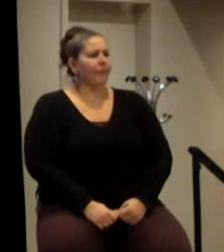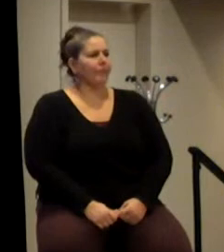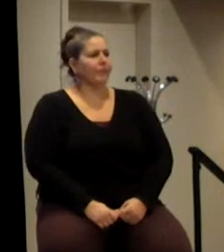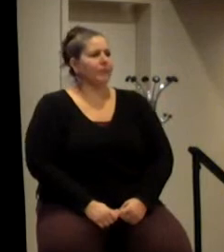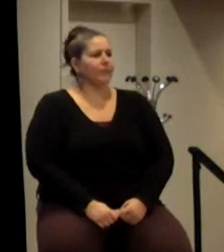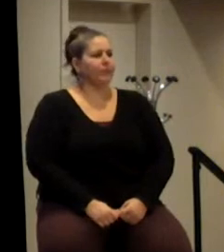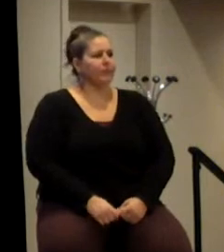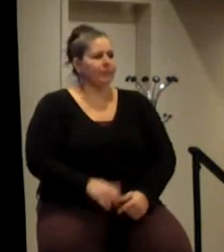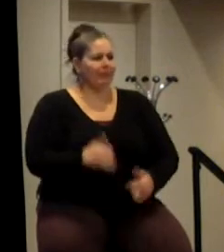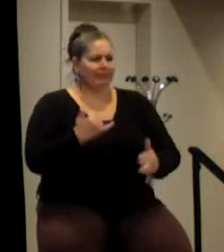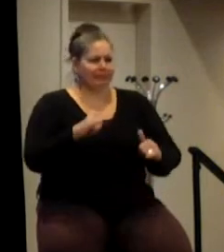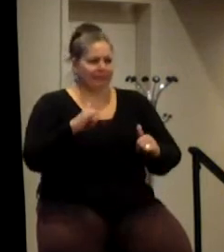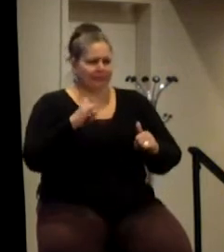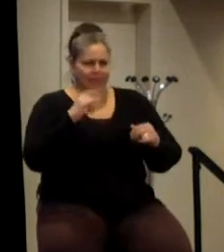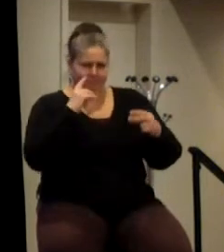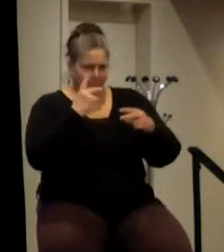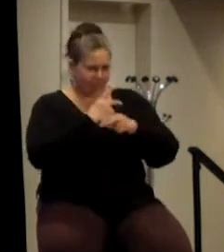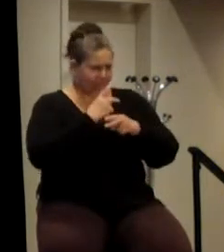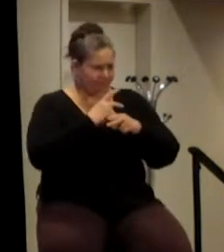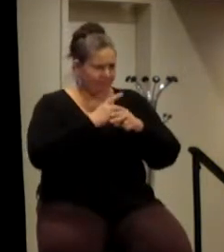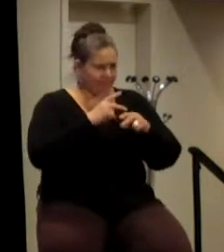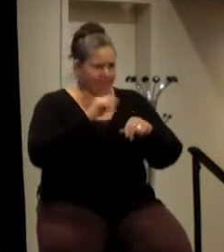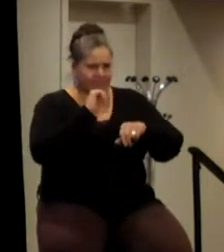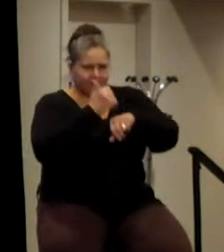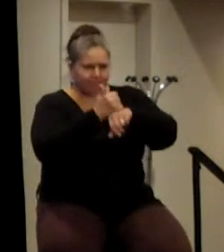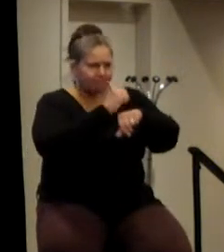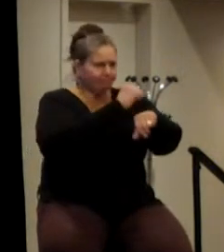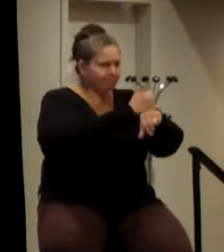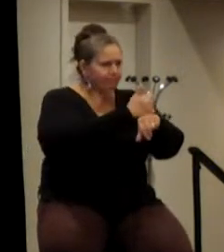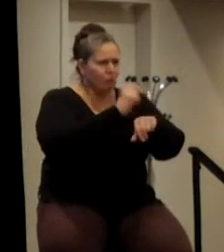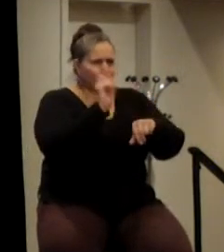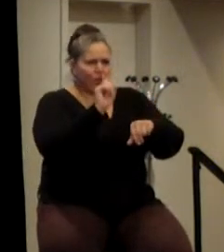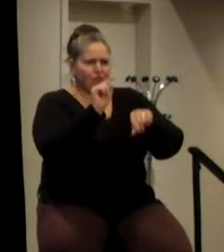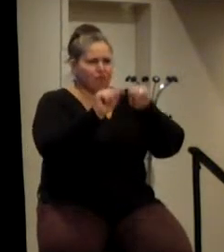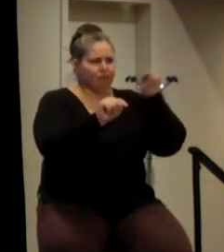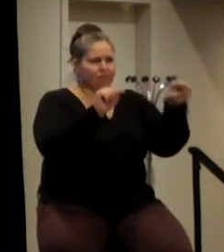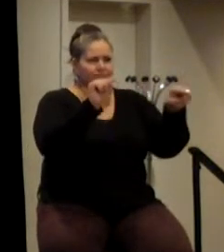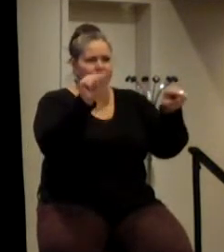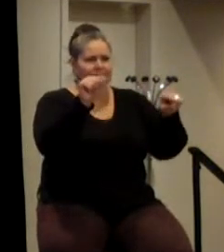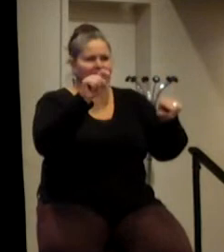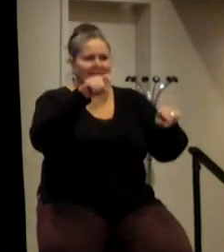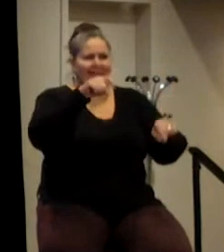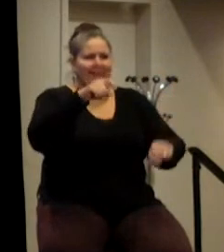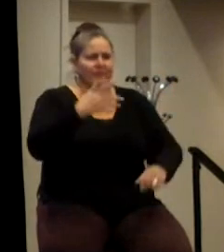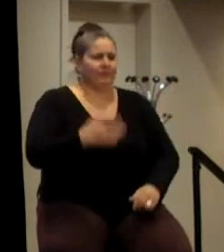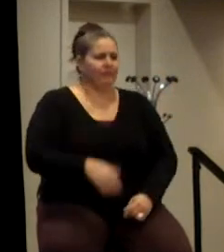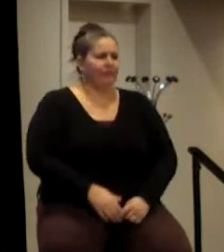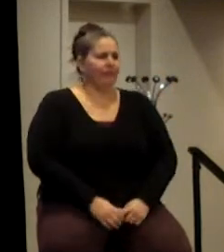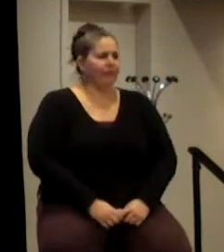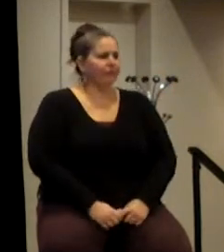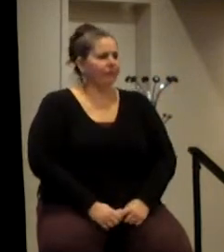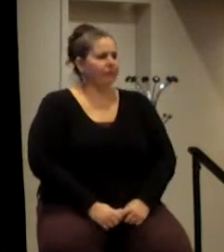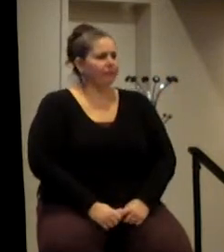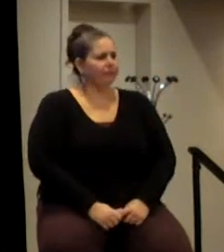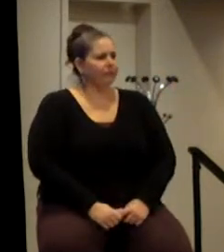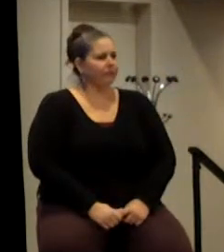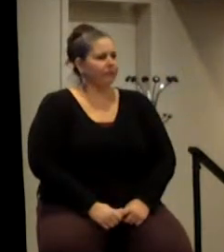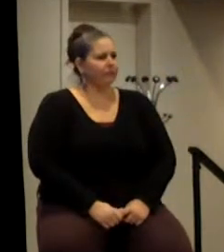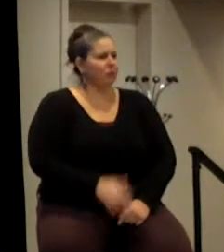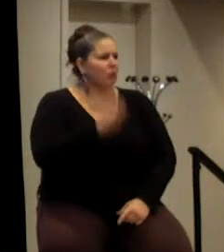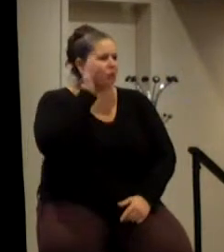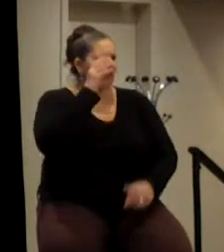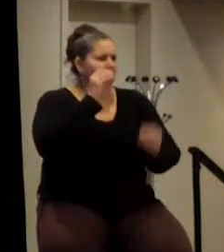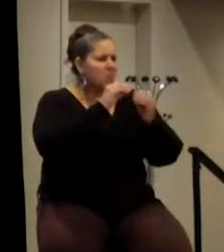intentional potentially next week as well with that. So more to come on that on Monday. But as we get more